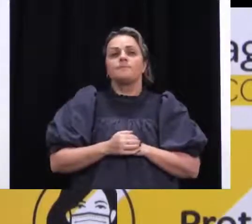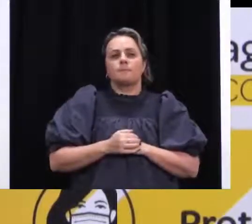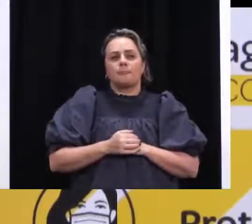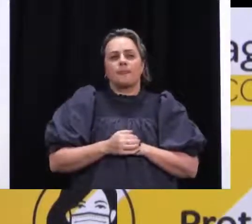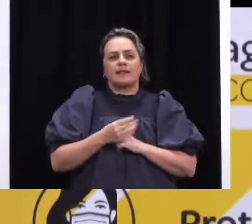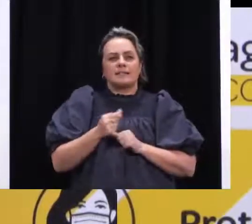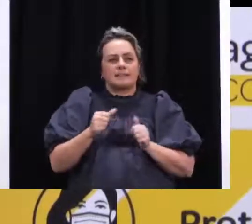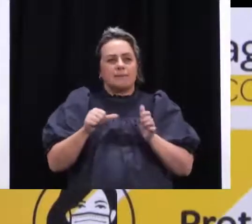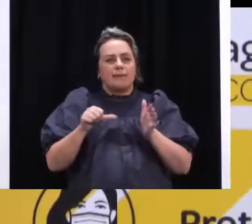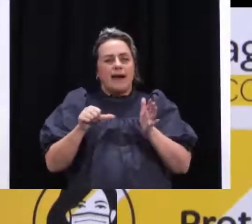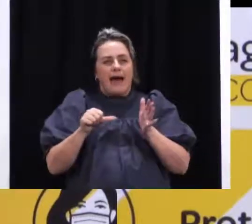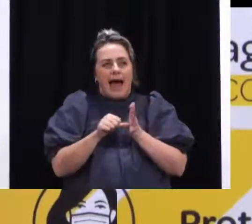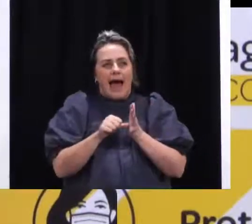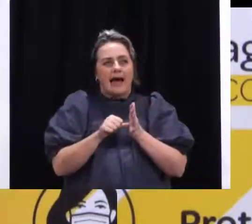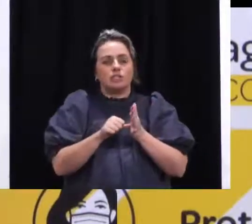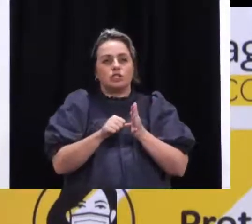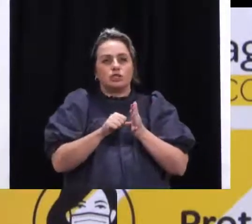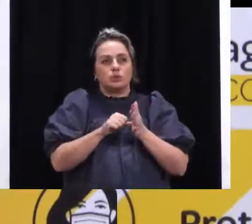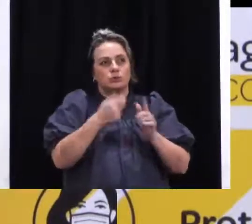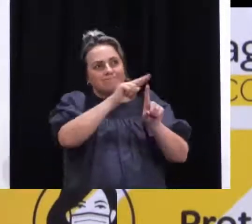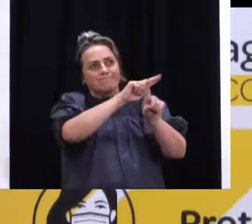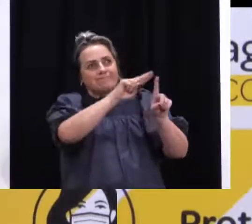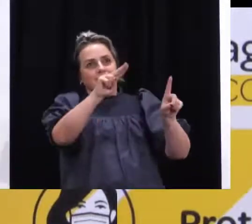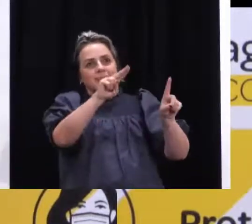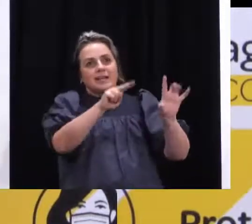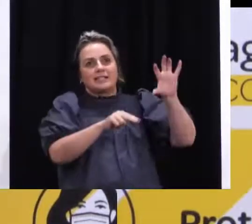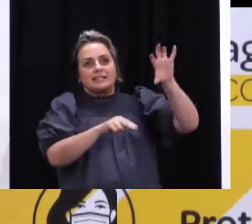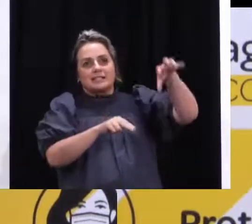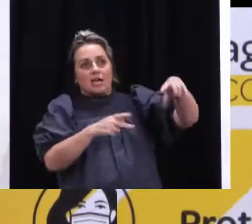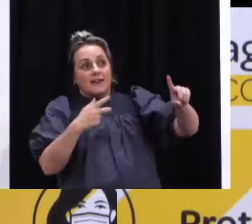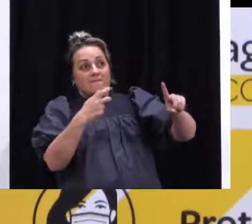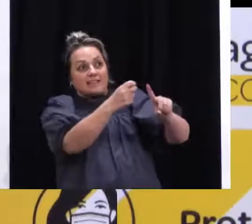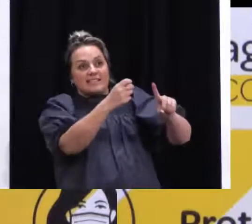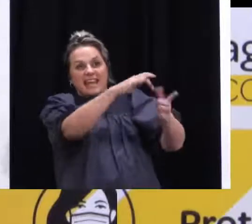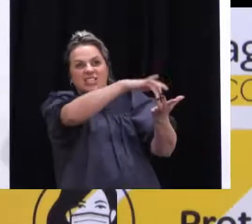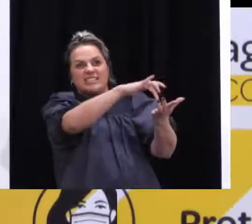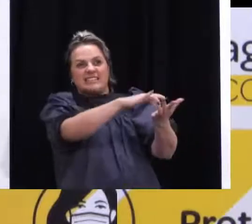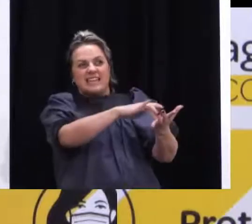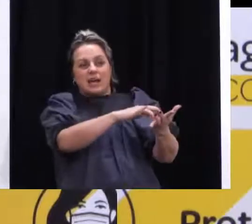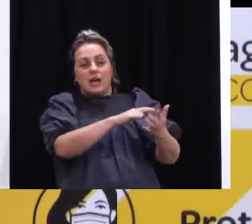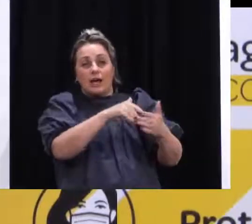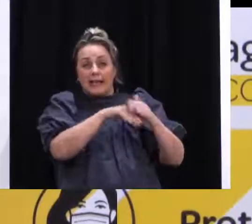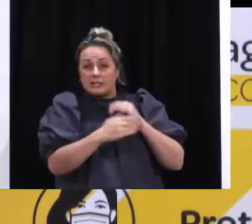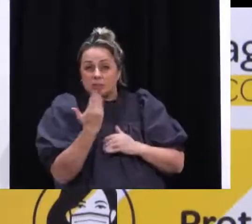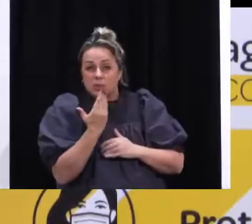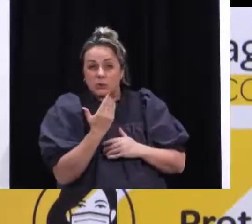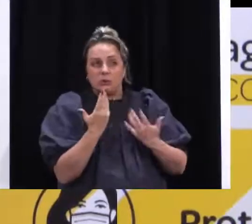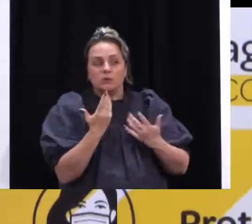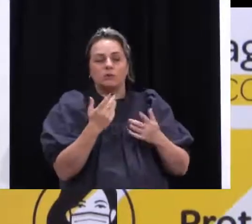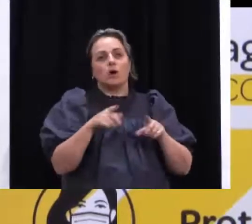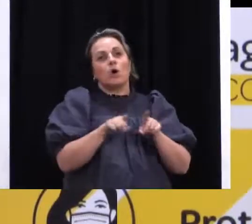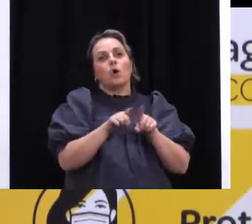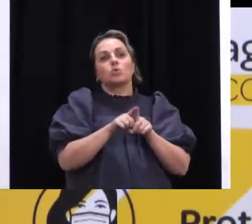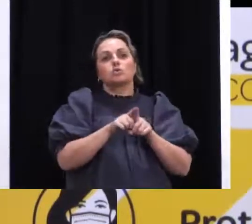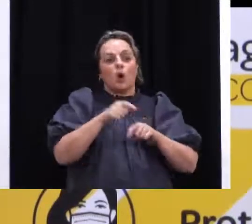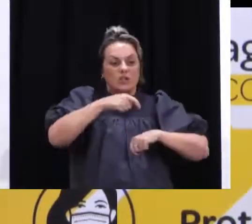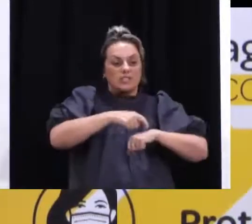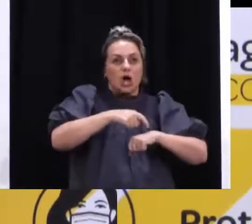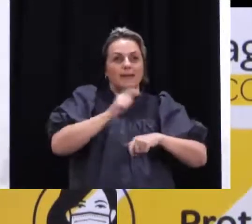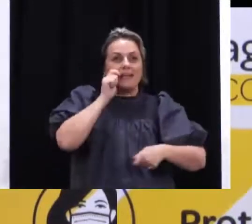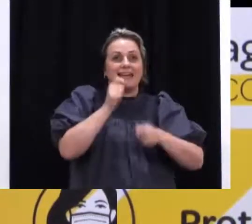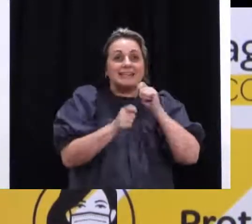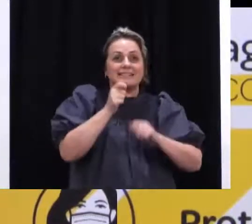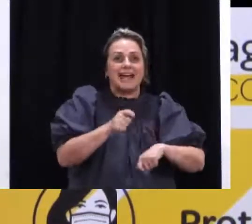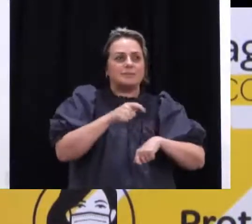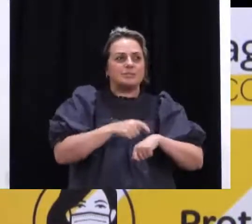schools as sites for vaccination, which make that quite difficult, particularly given the timing that we're talking about. Exams, later on in the year when we might